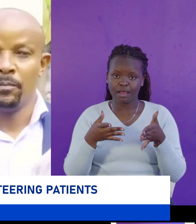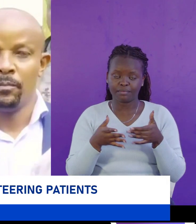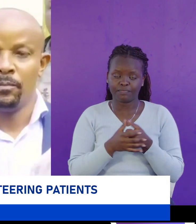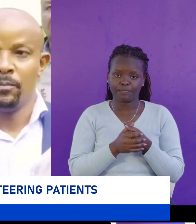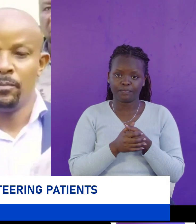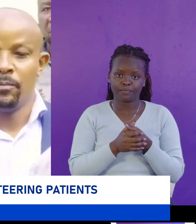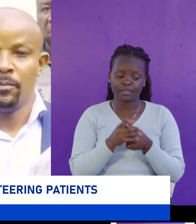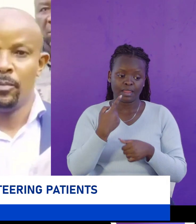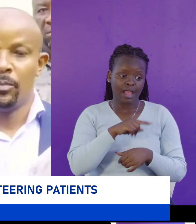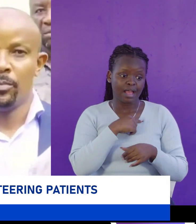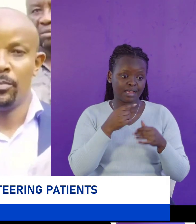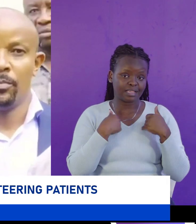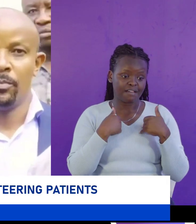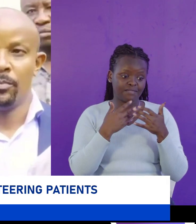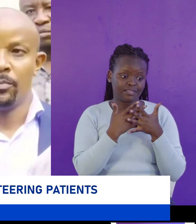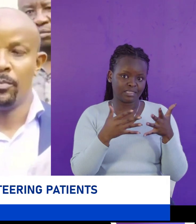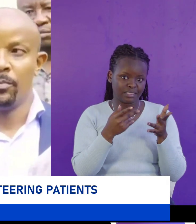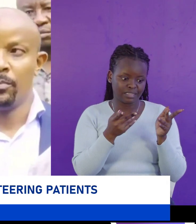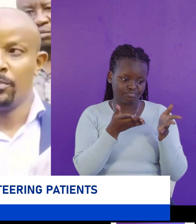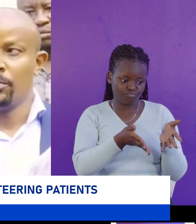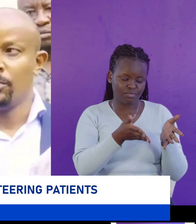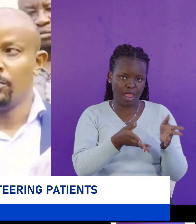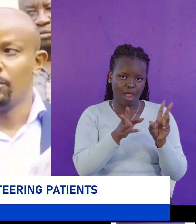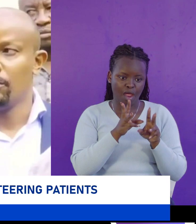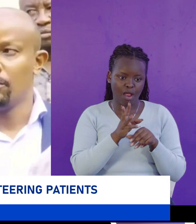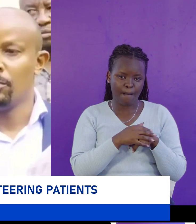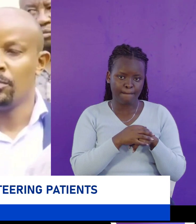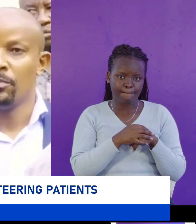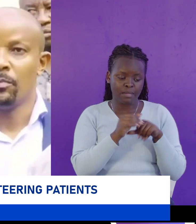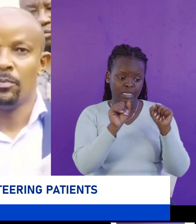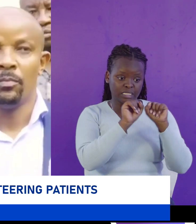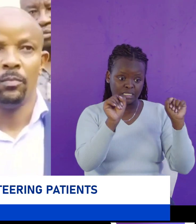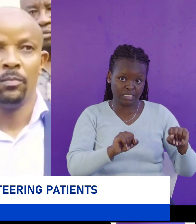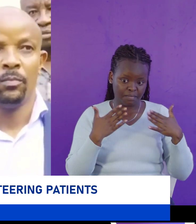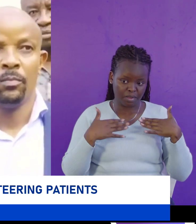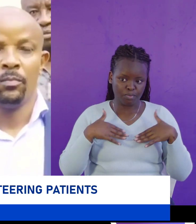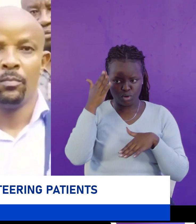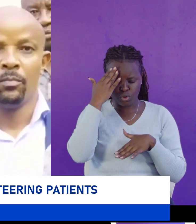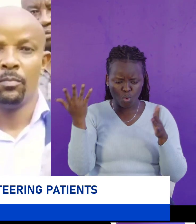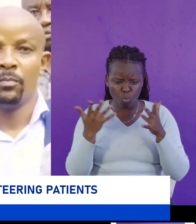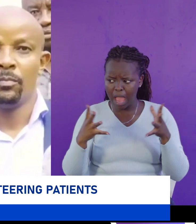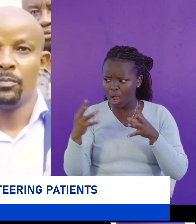we are putting measures in place, and I want a system put in place so that our people know where to complain.